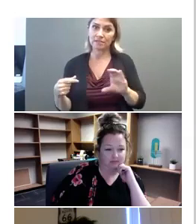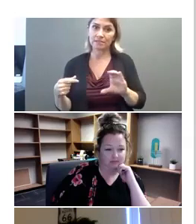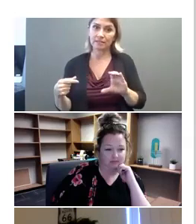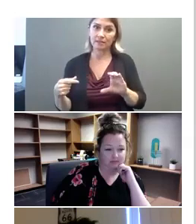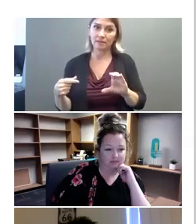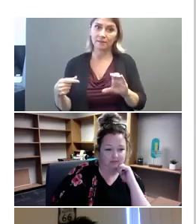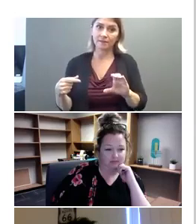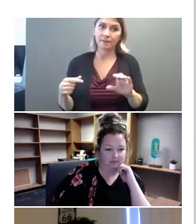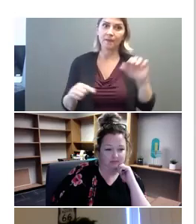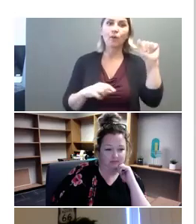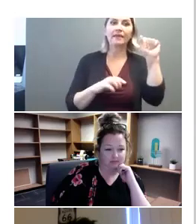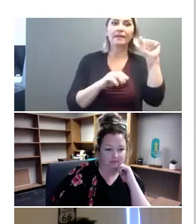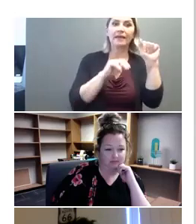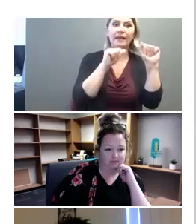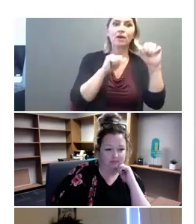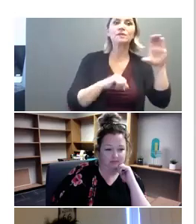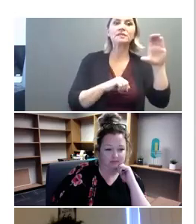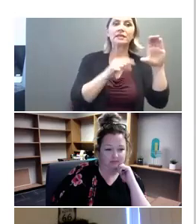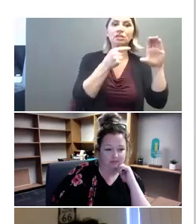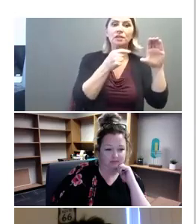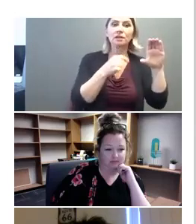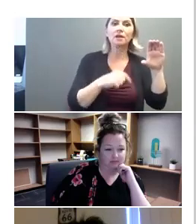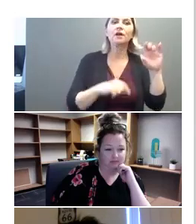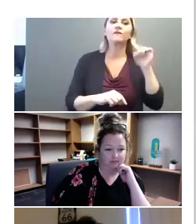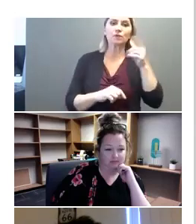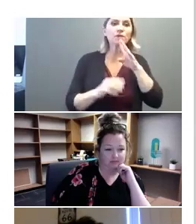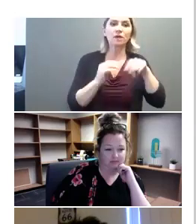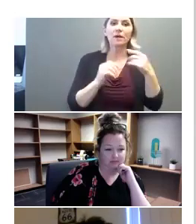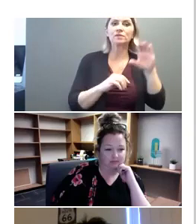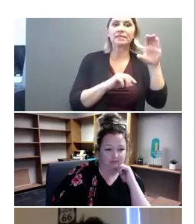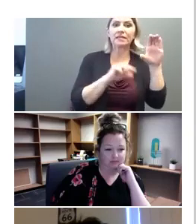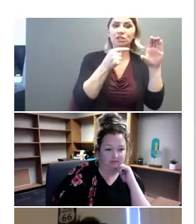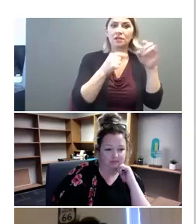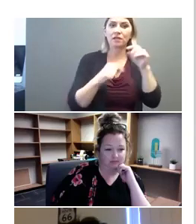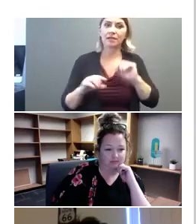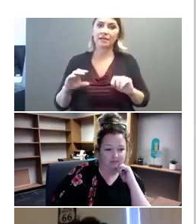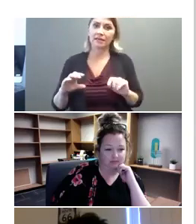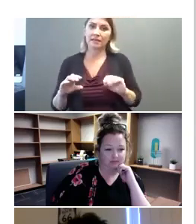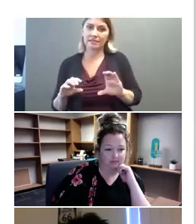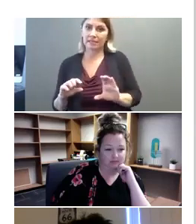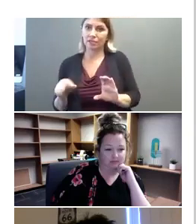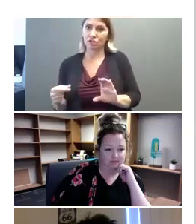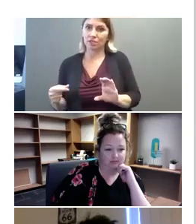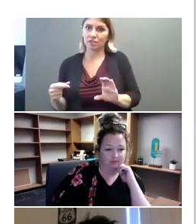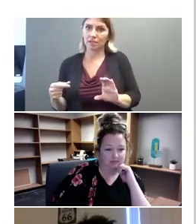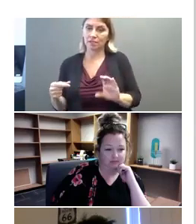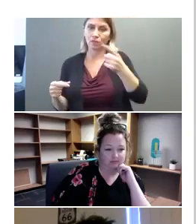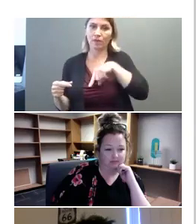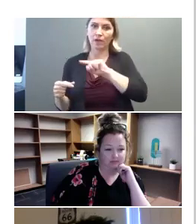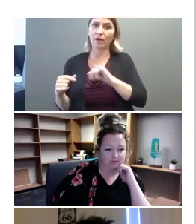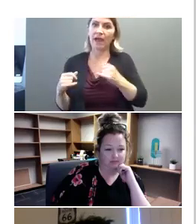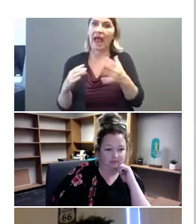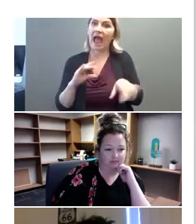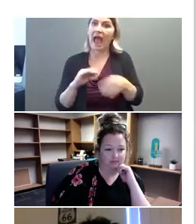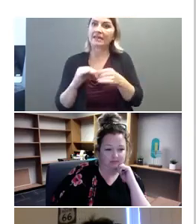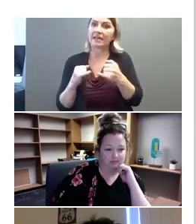and E and A as well. But let's first talk about C and G. So in this particular scenario, we are adding an edge between